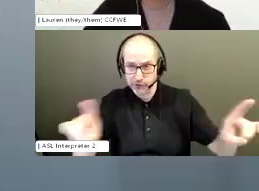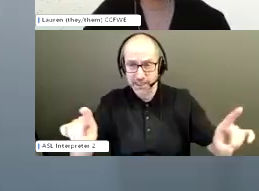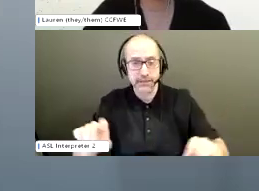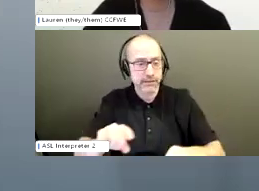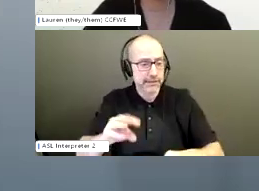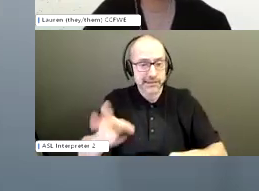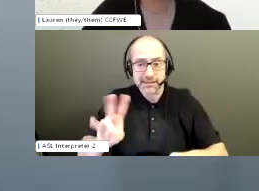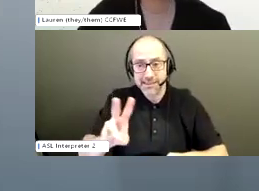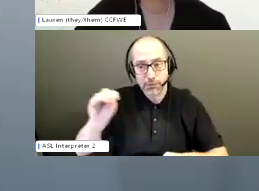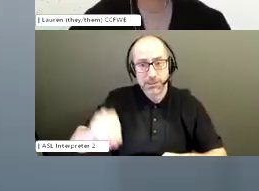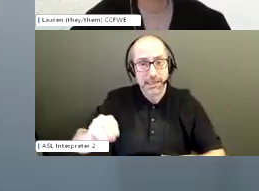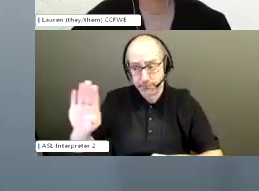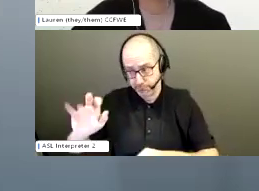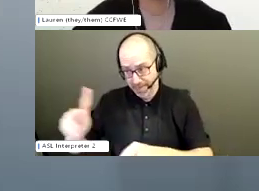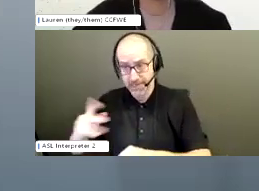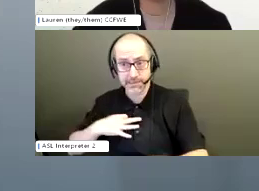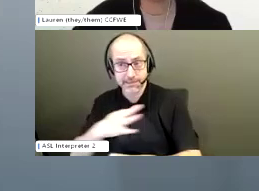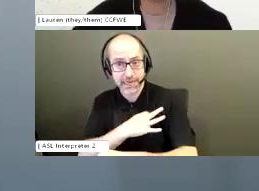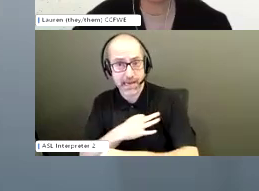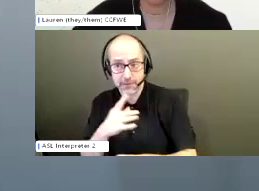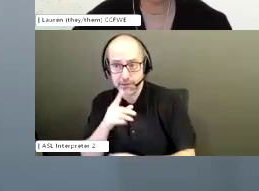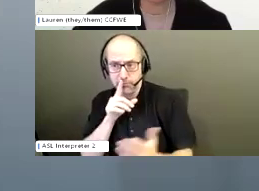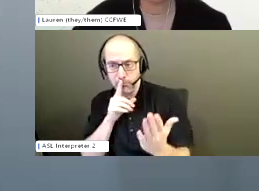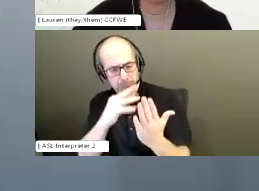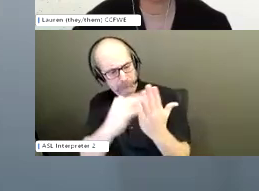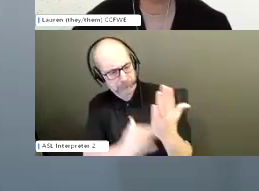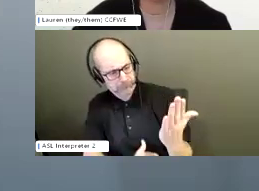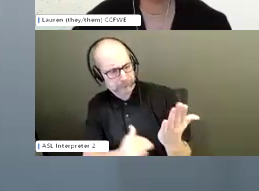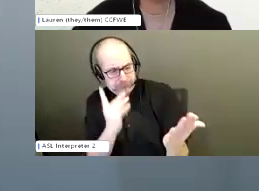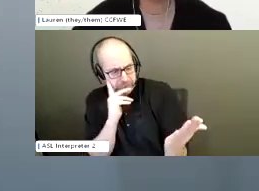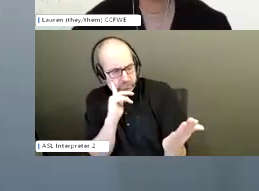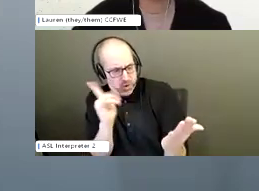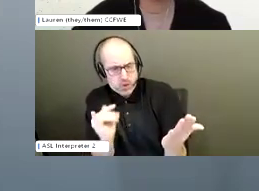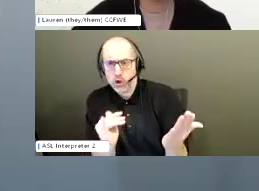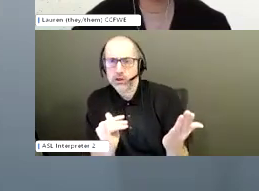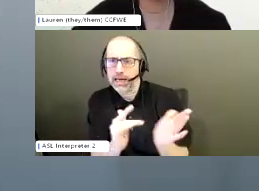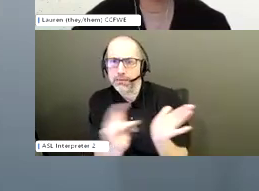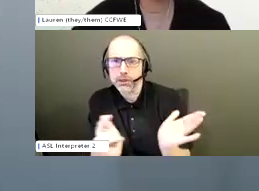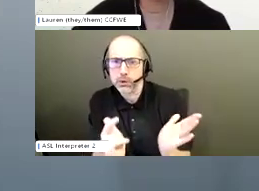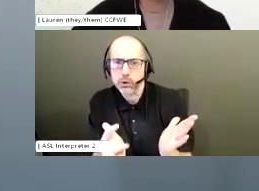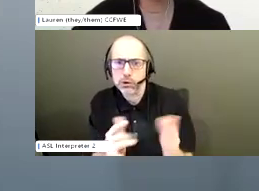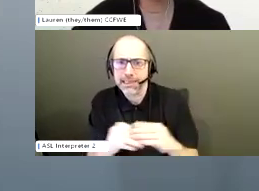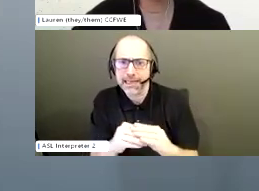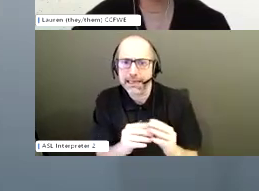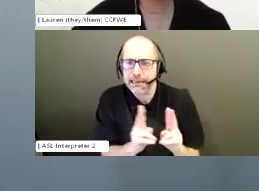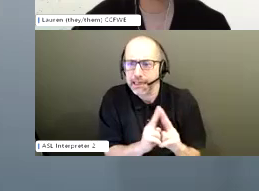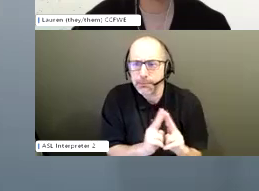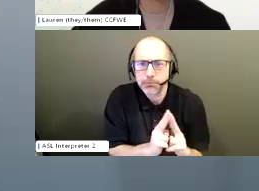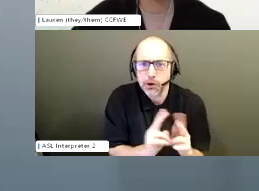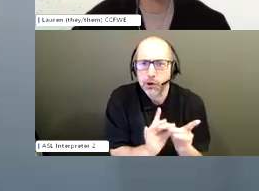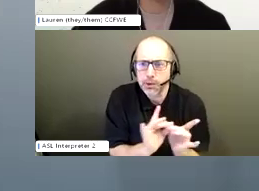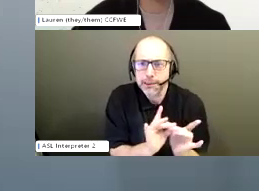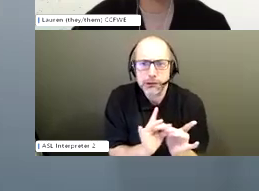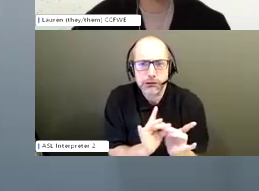bank staff said they would not know how to identify signs of economic abuse in intimate partner relationships if